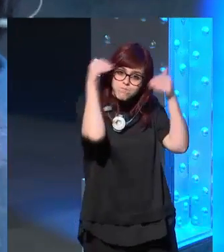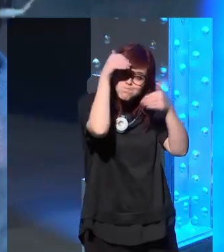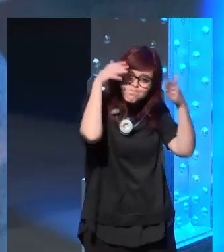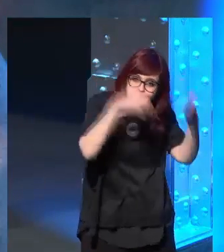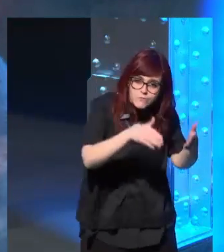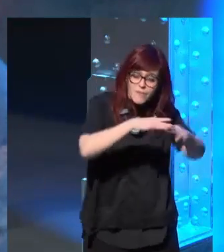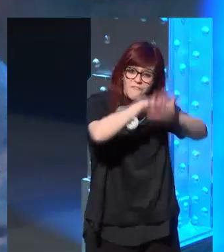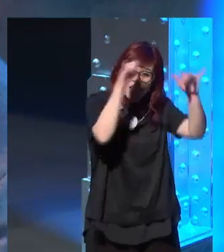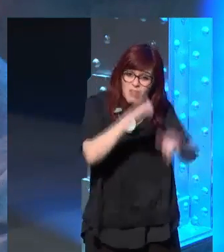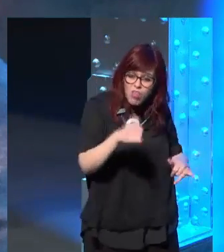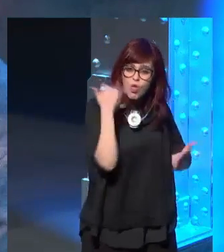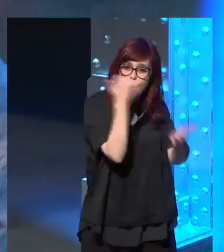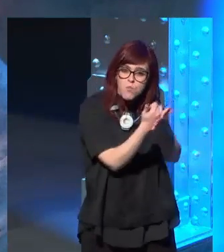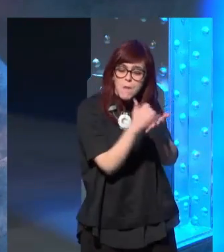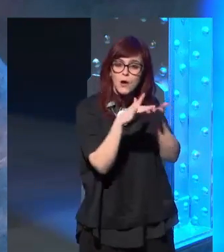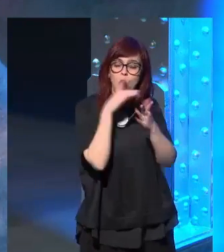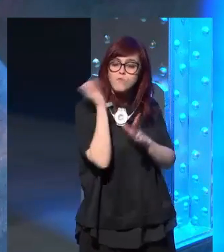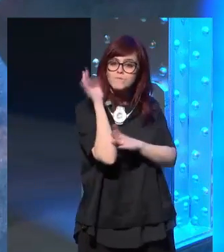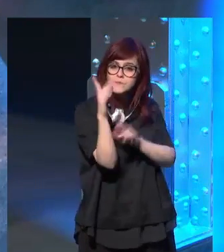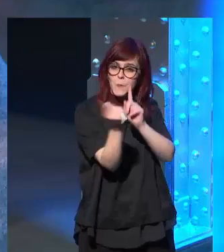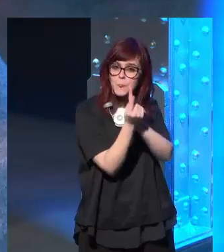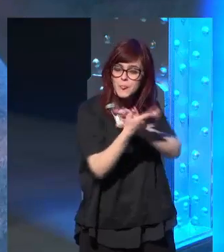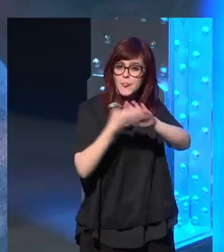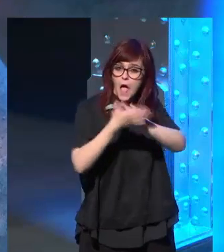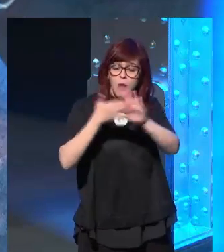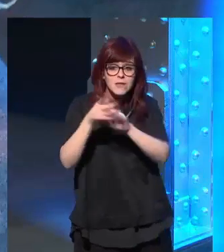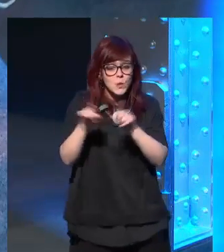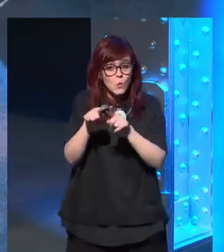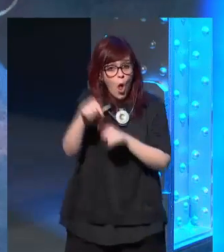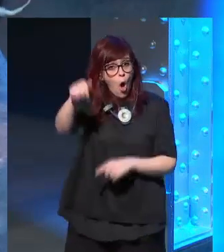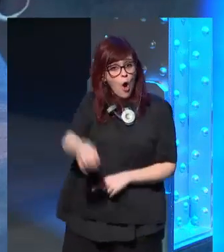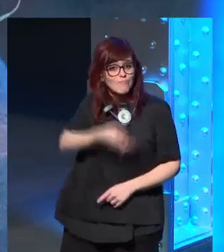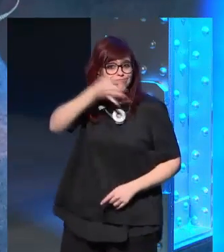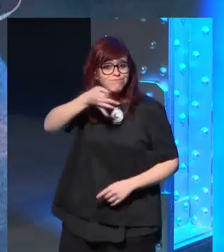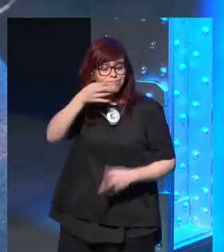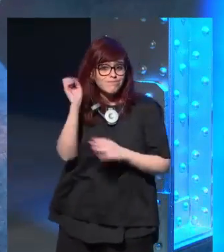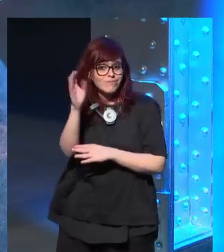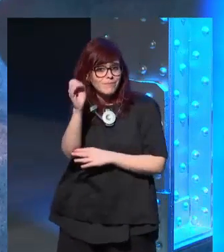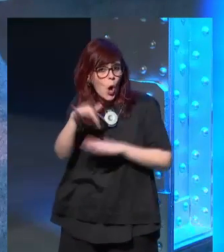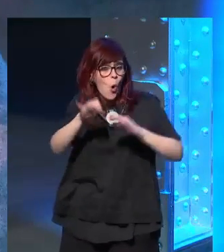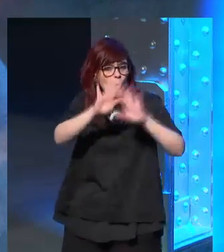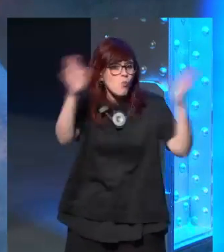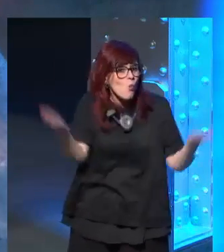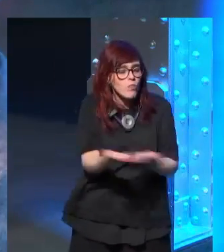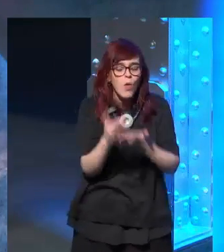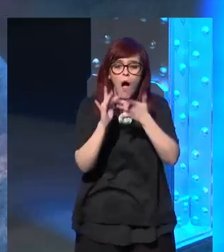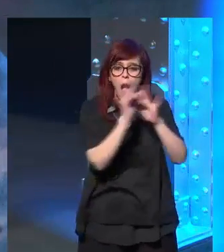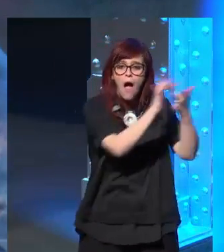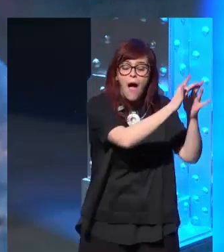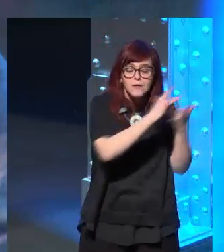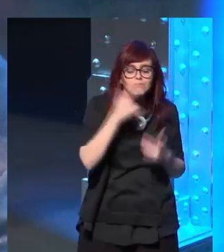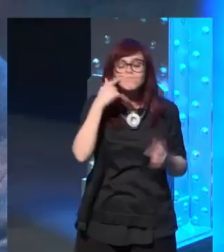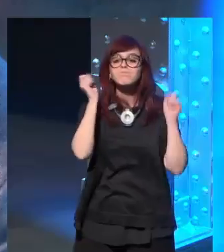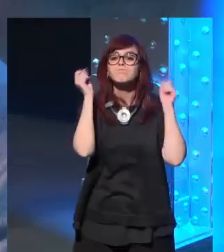have conversations with people like we have today, but also across the world, you see that, yes, we